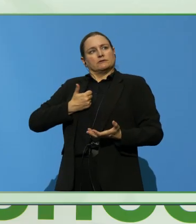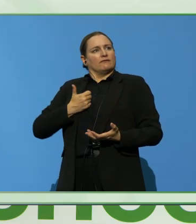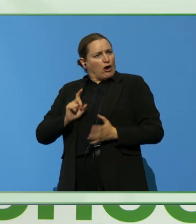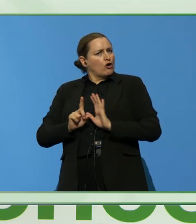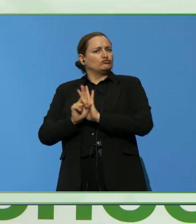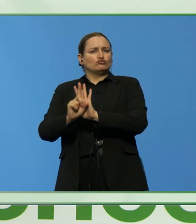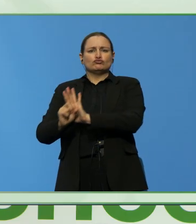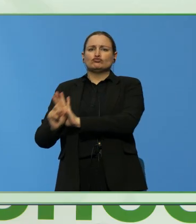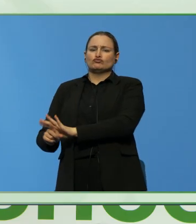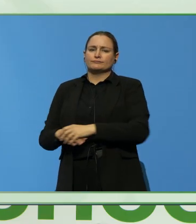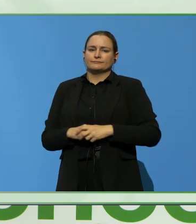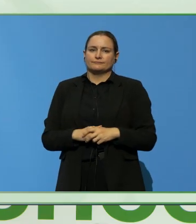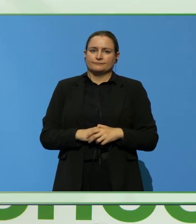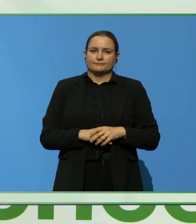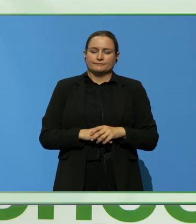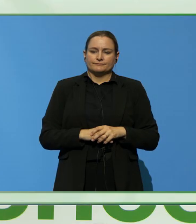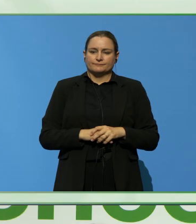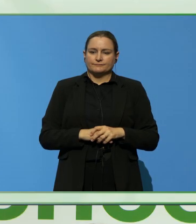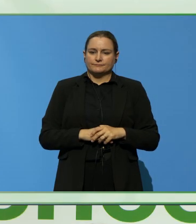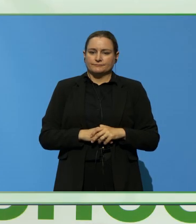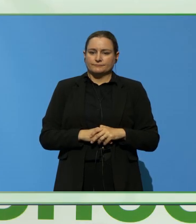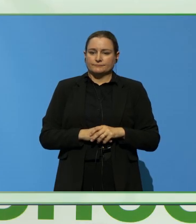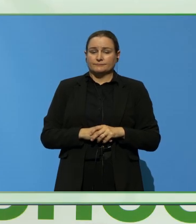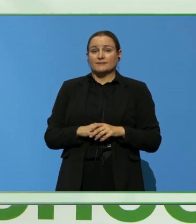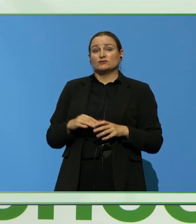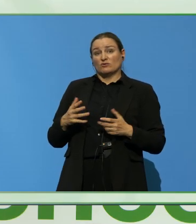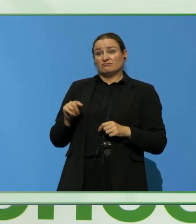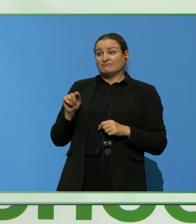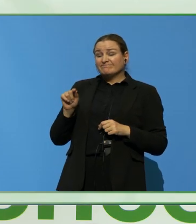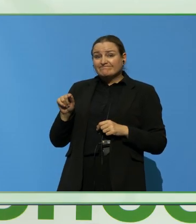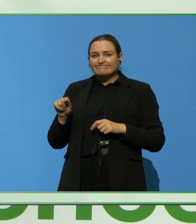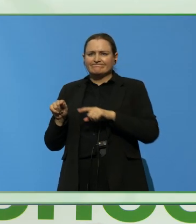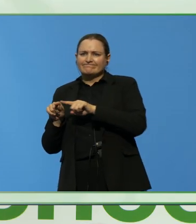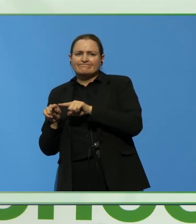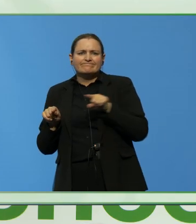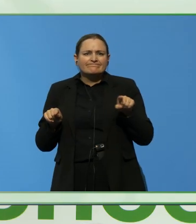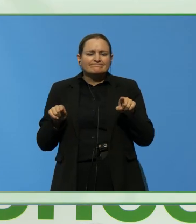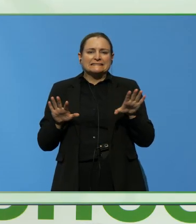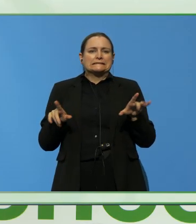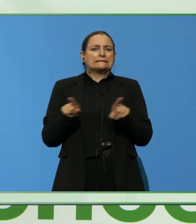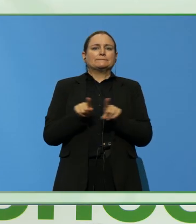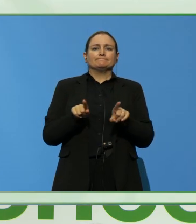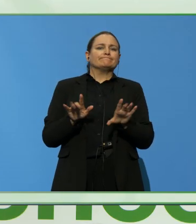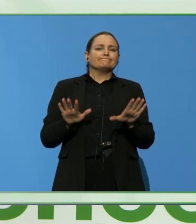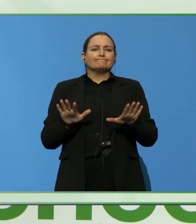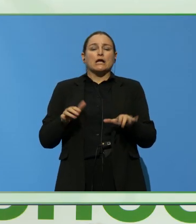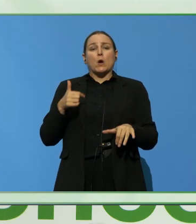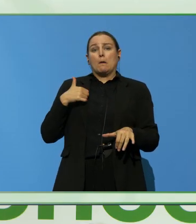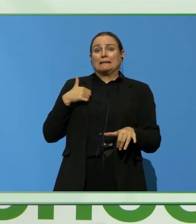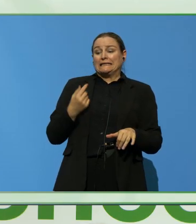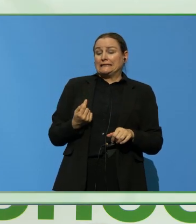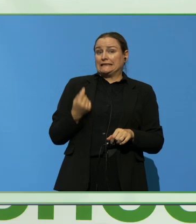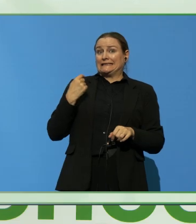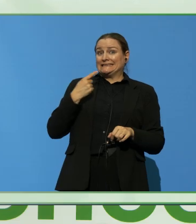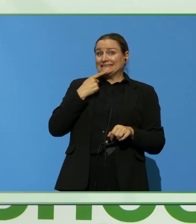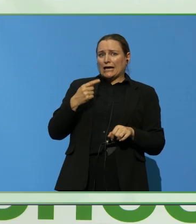but multiplier effect will be applicable across different institutions. So the number what I cited is really approximate. There are more